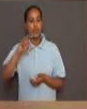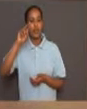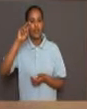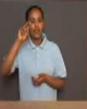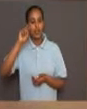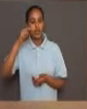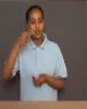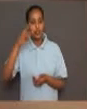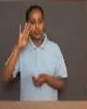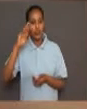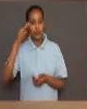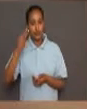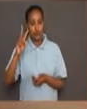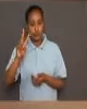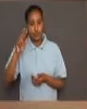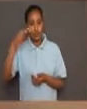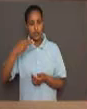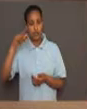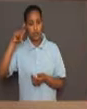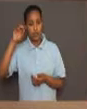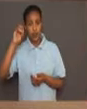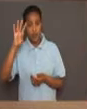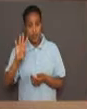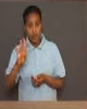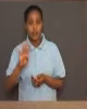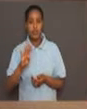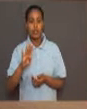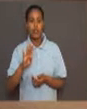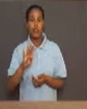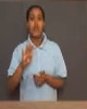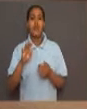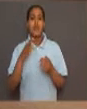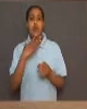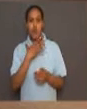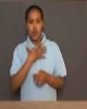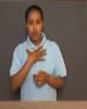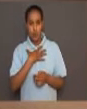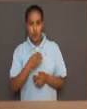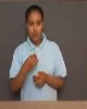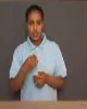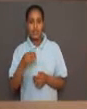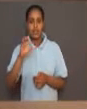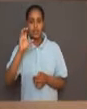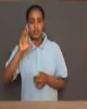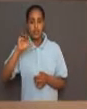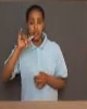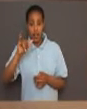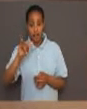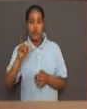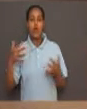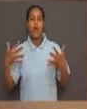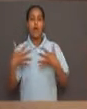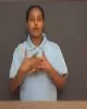Diammonium monohydrogen phosphate is a white, crystalline